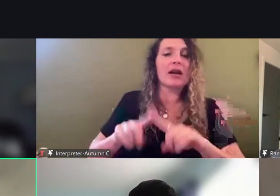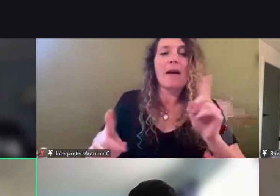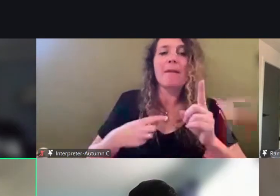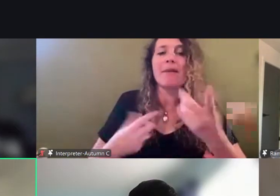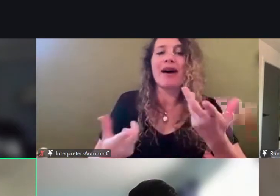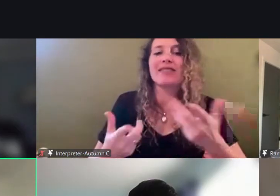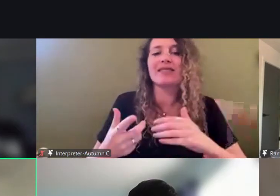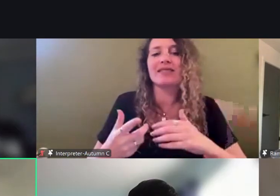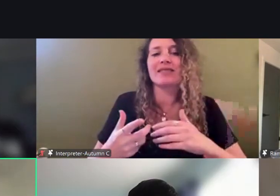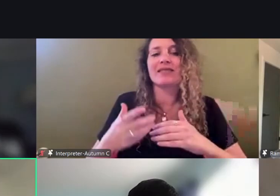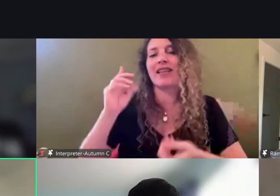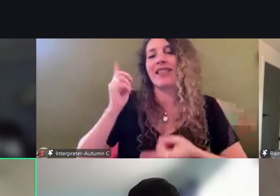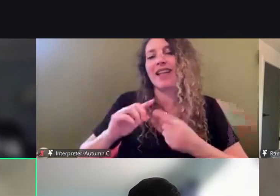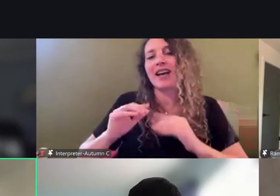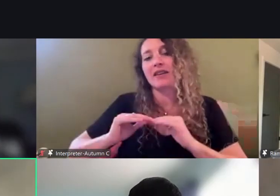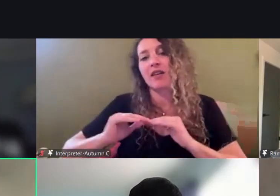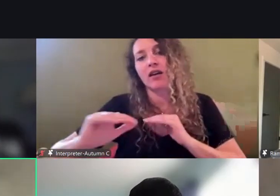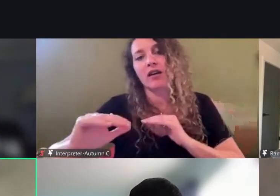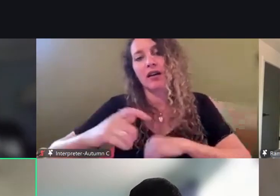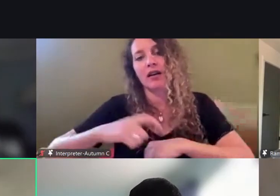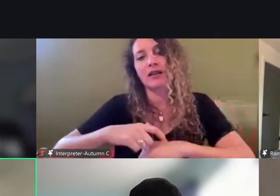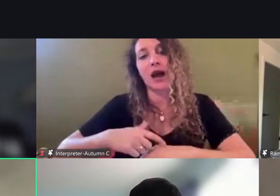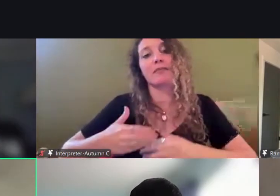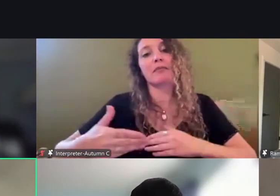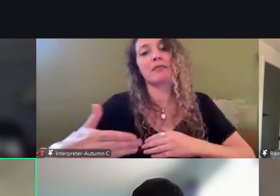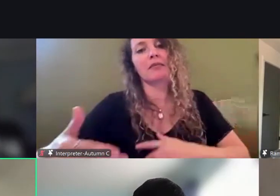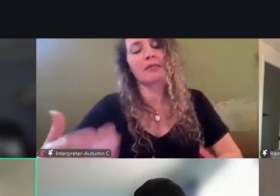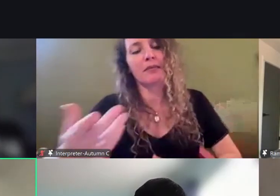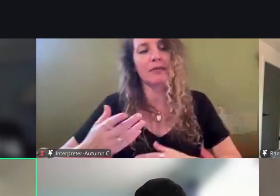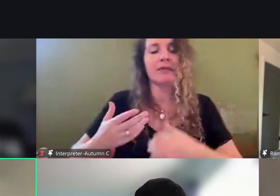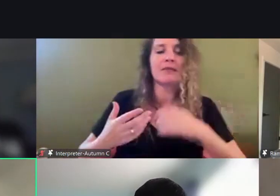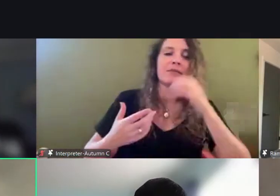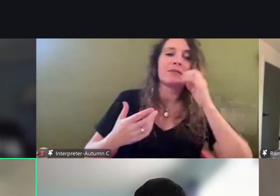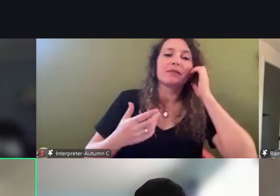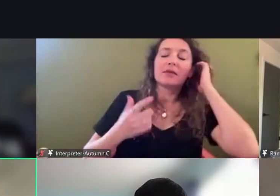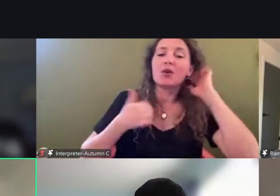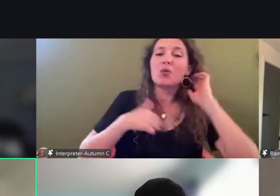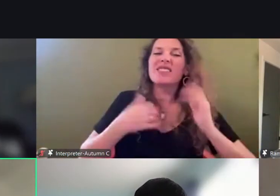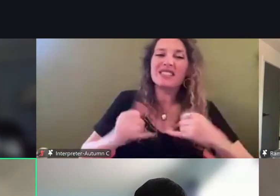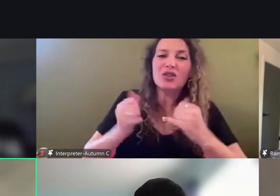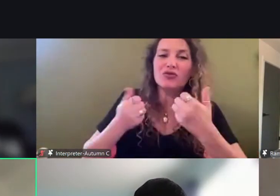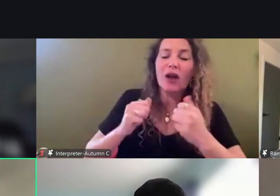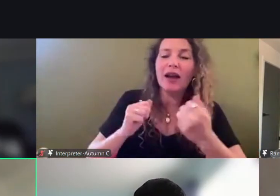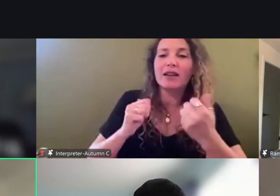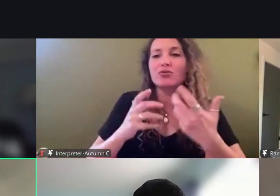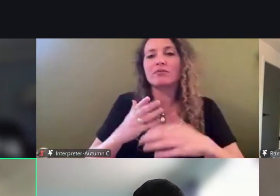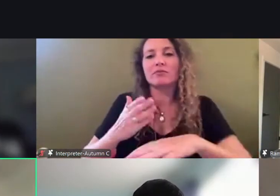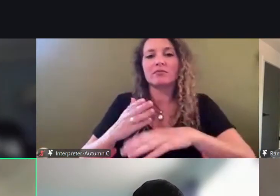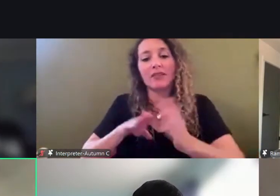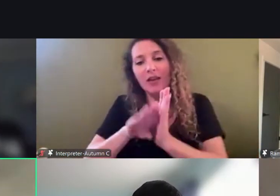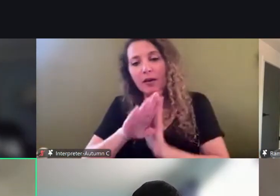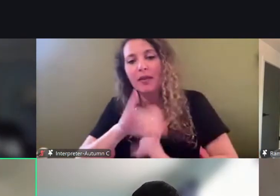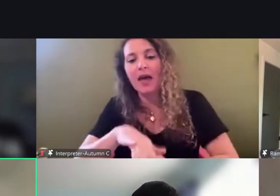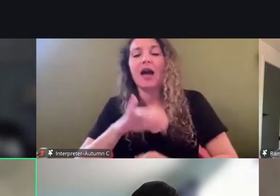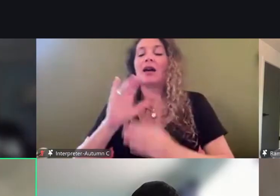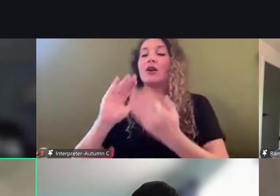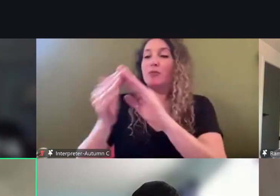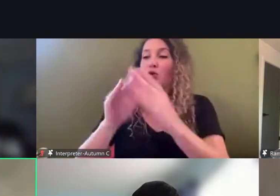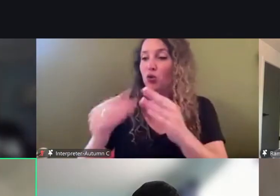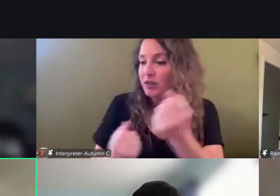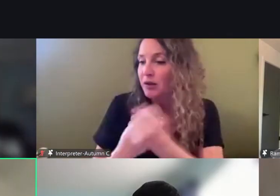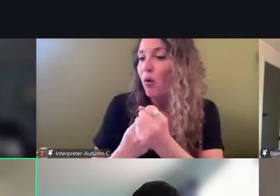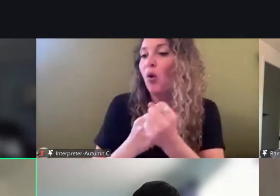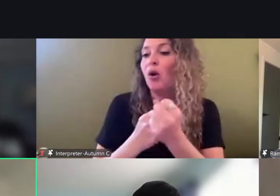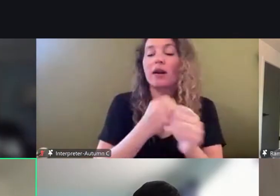longitudinal programming as a result. So we're honestly still trying to workshop that and really leaning on community support and institutional support in